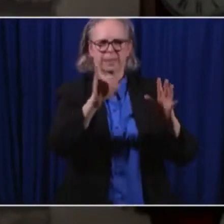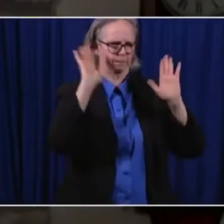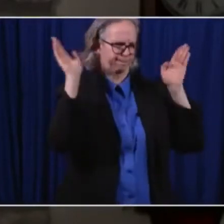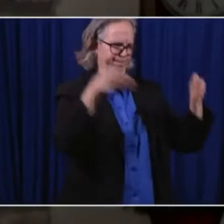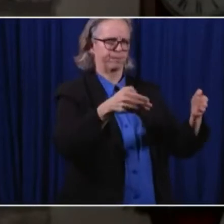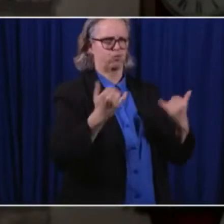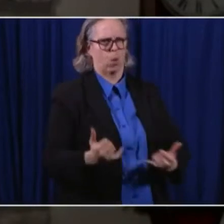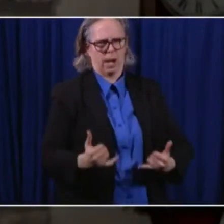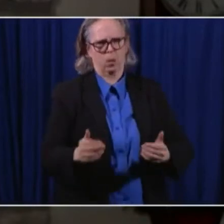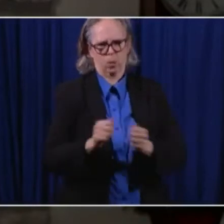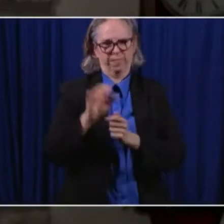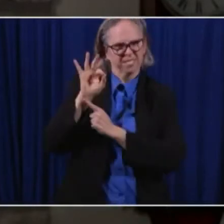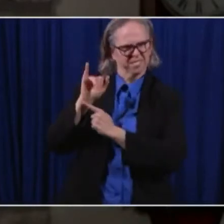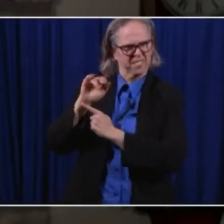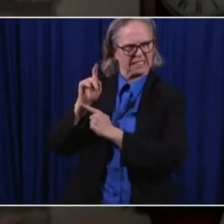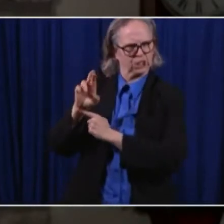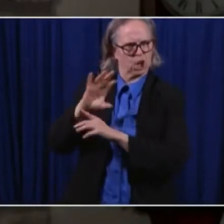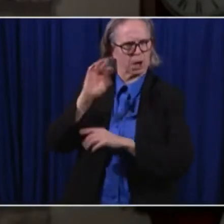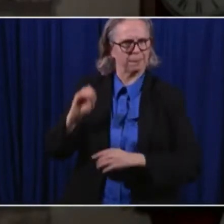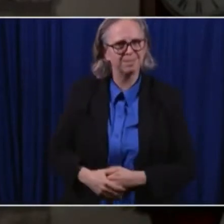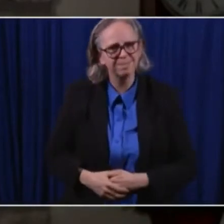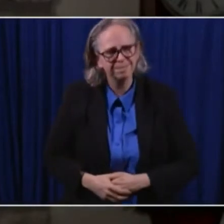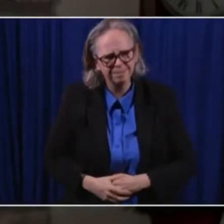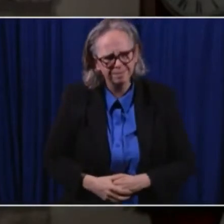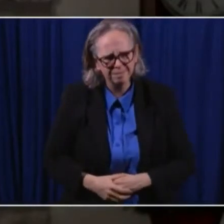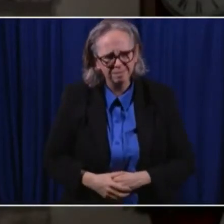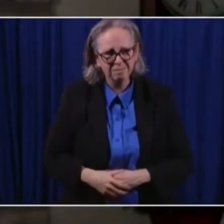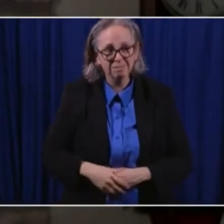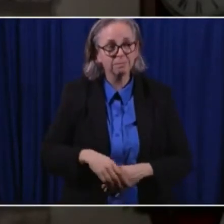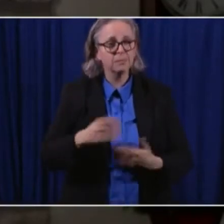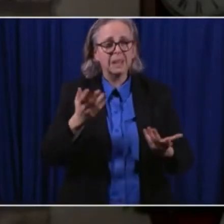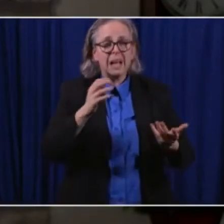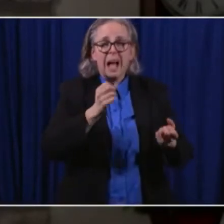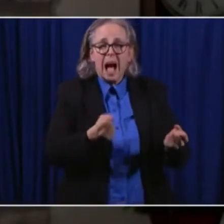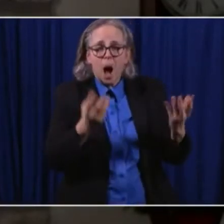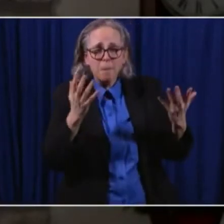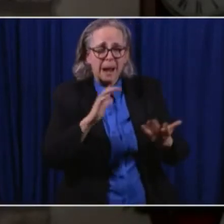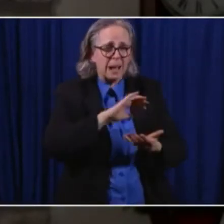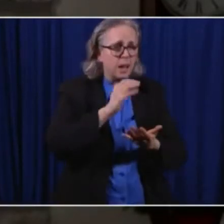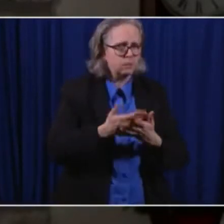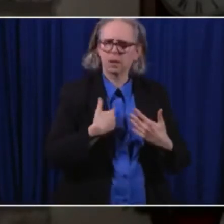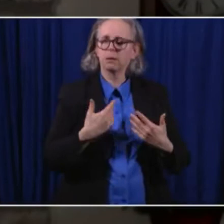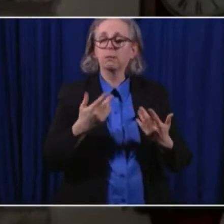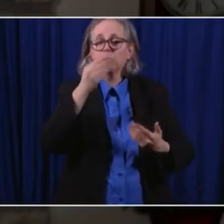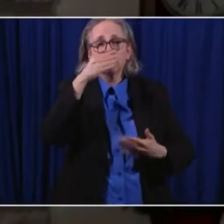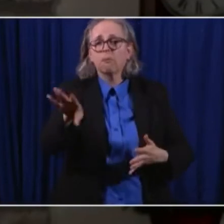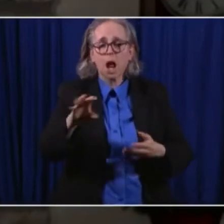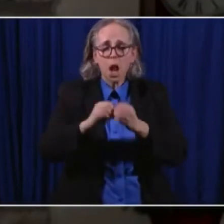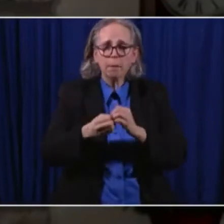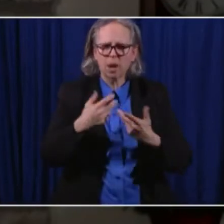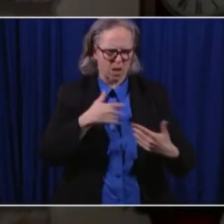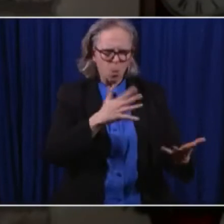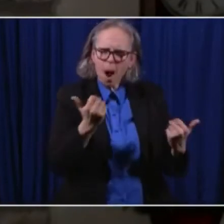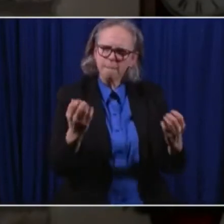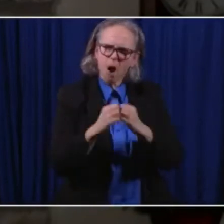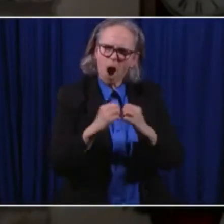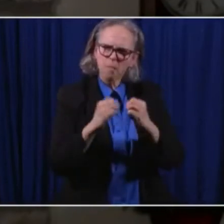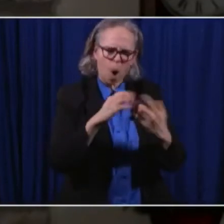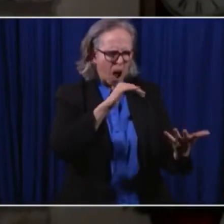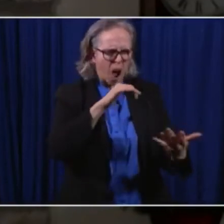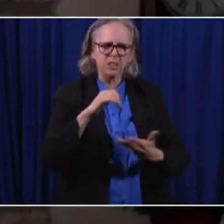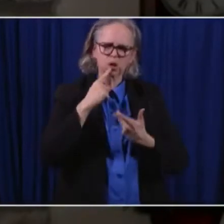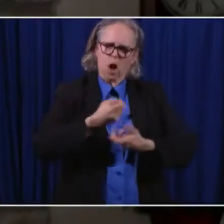we'll take these numbers as they come. We obviously want as many as they'll send to us, and we will use what they send to us. But I believe that it's going to